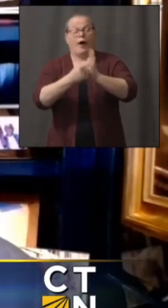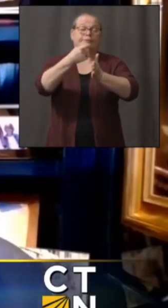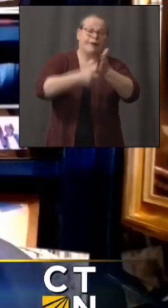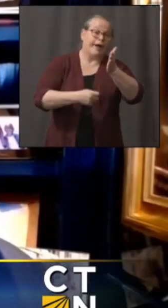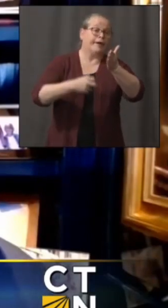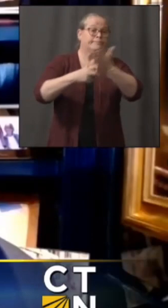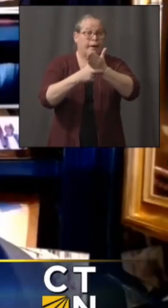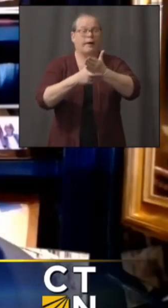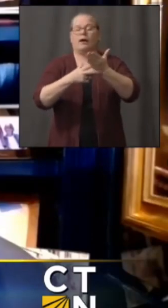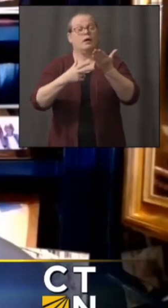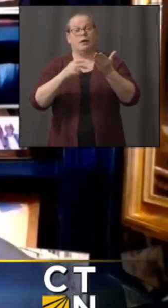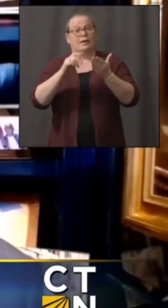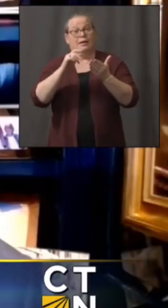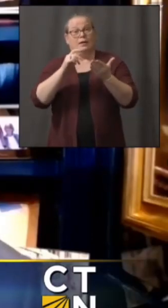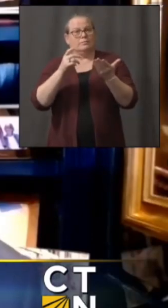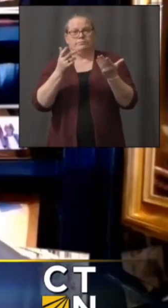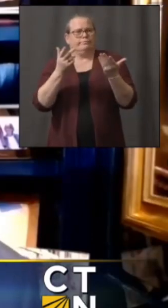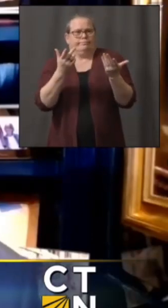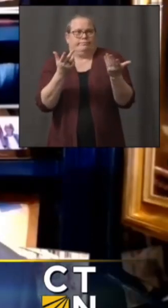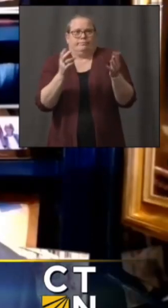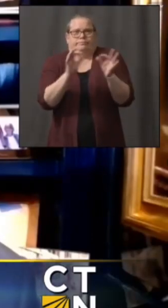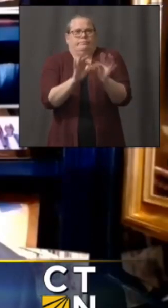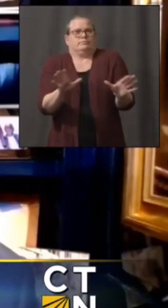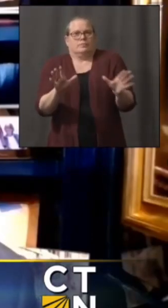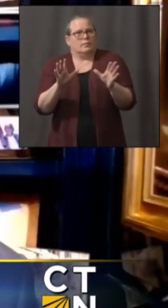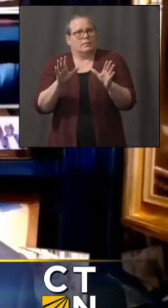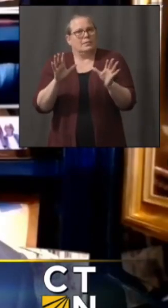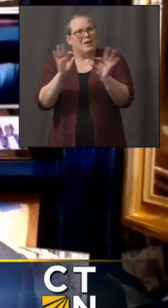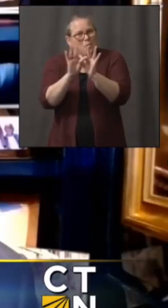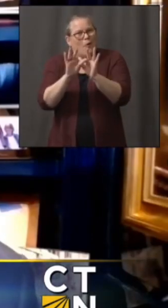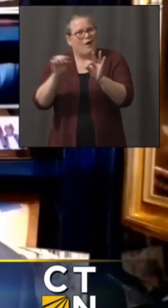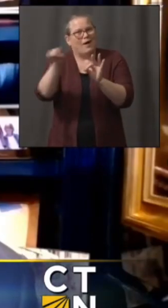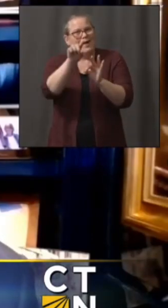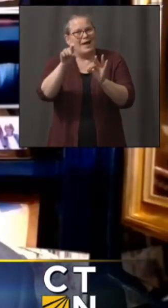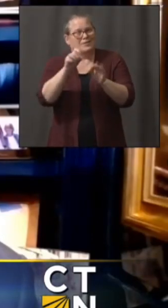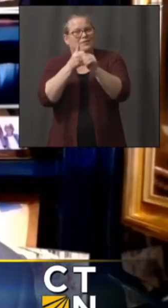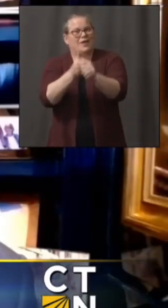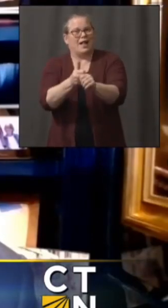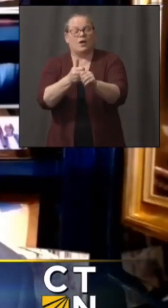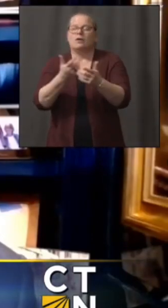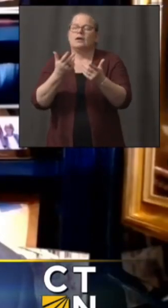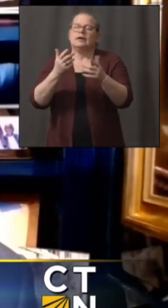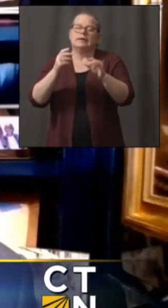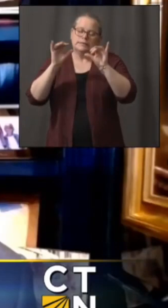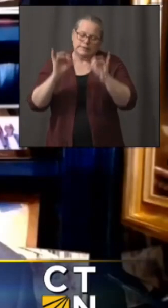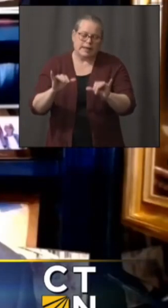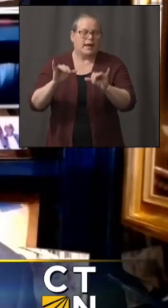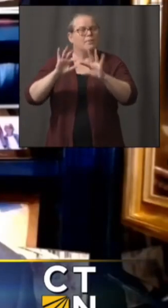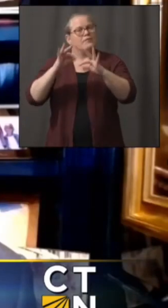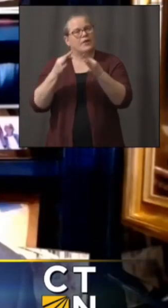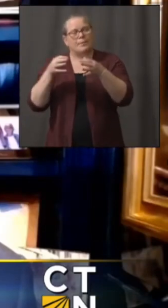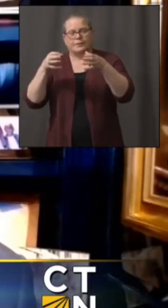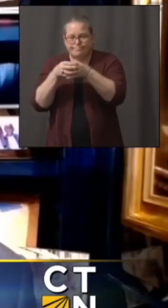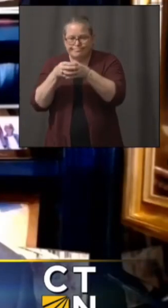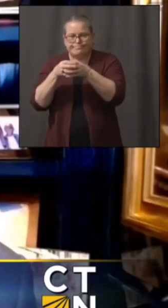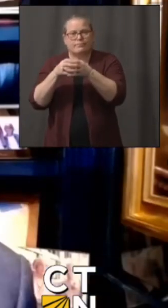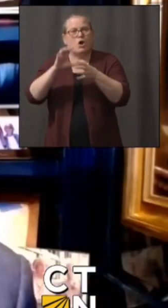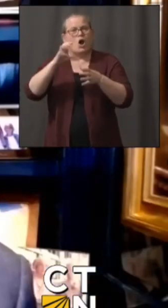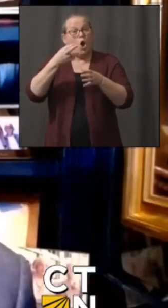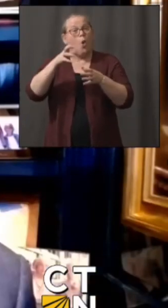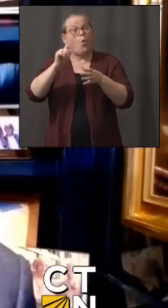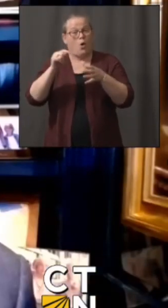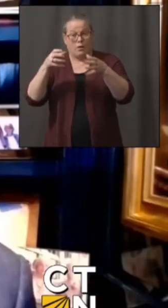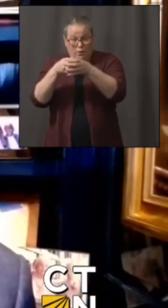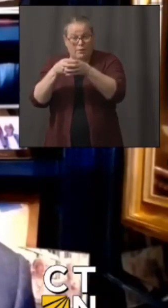is. Stick to your family cohorts. I know it's kind of exhausting. You've been through this before, but we're all going to get through this a